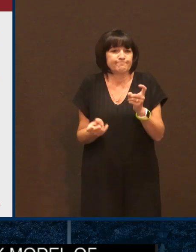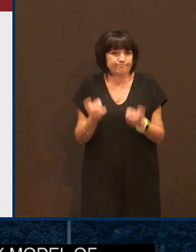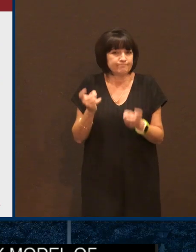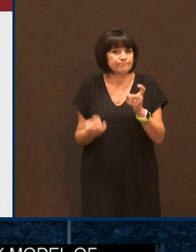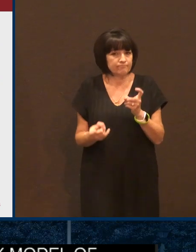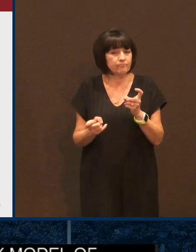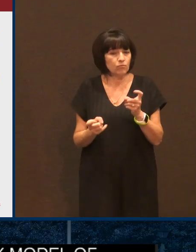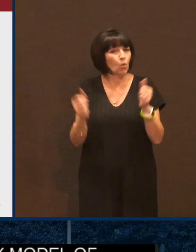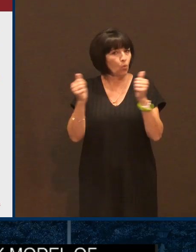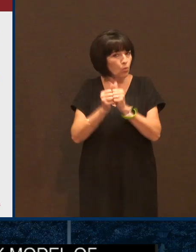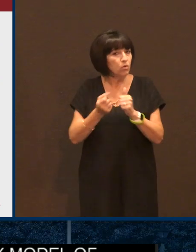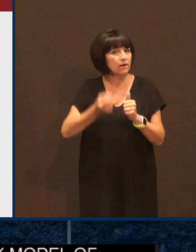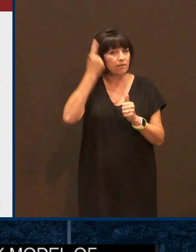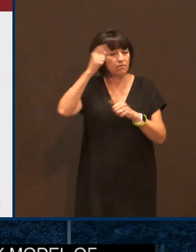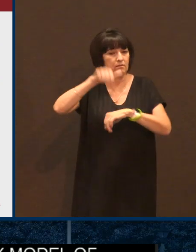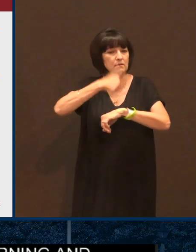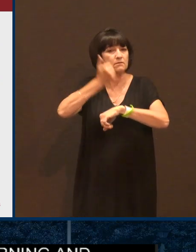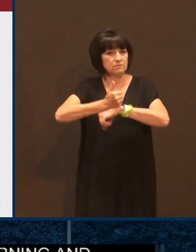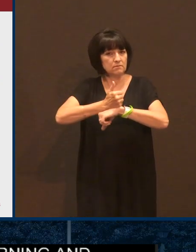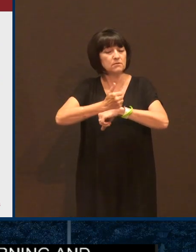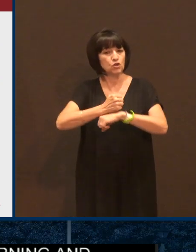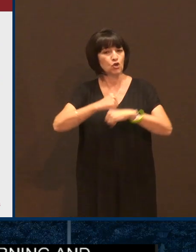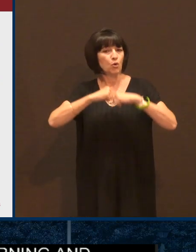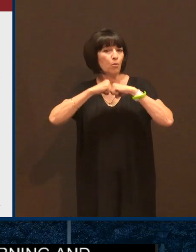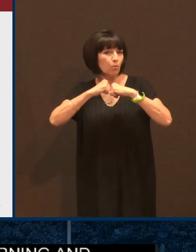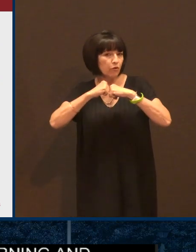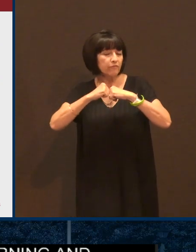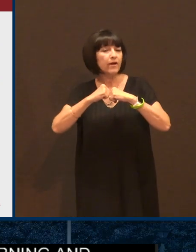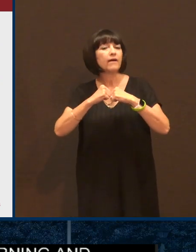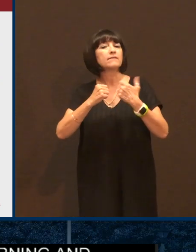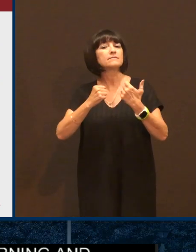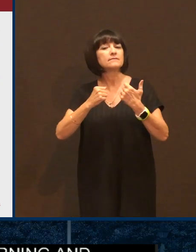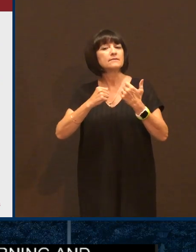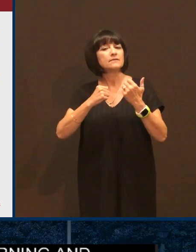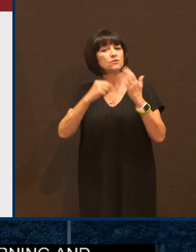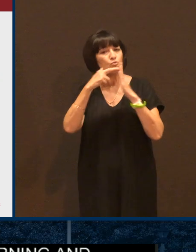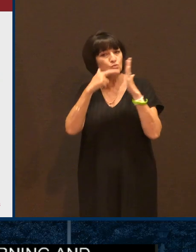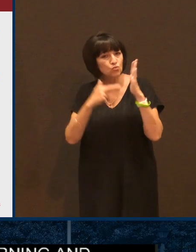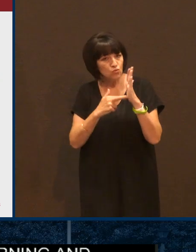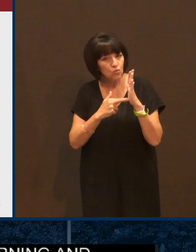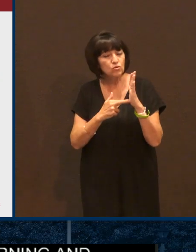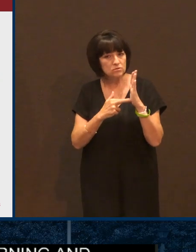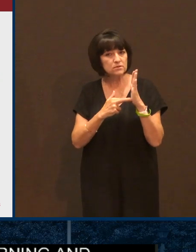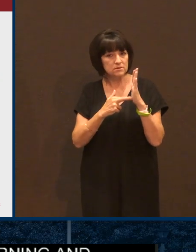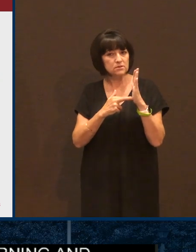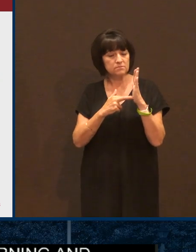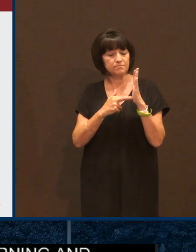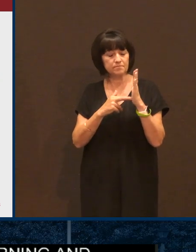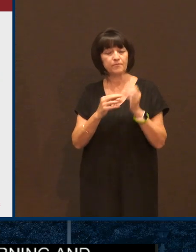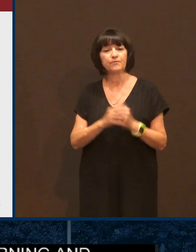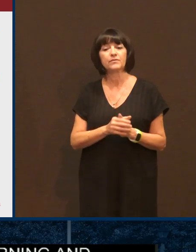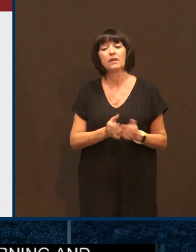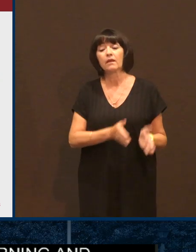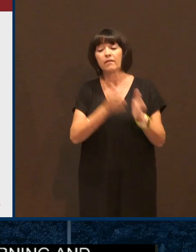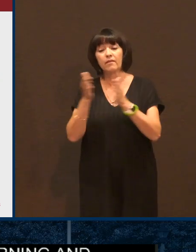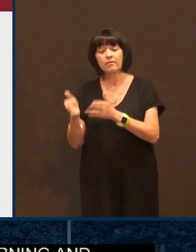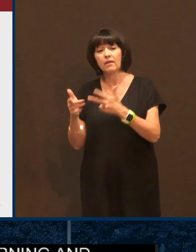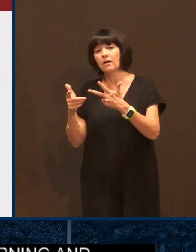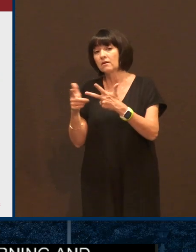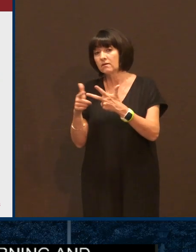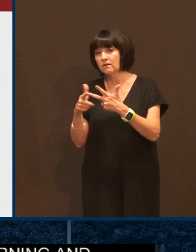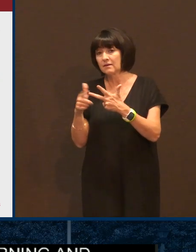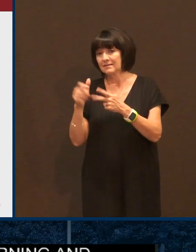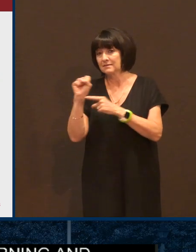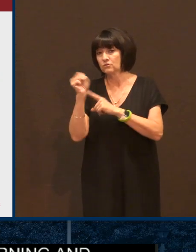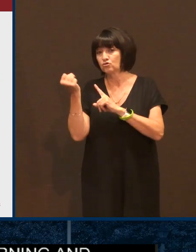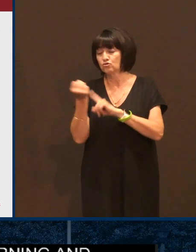measures would definitely be in place because keeping our students and staff safe is a very high priority. And scenario 3